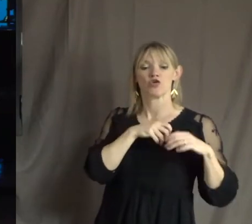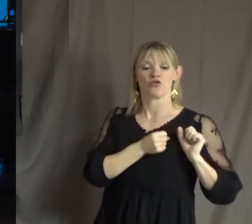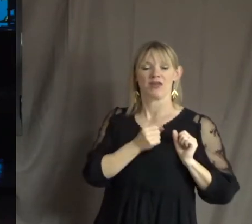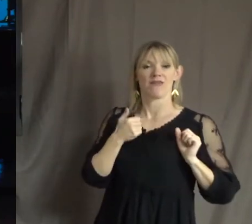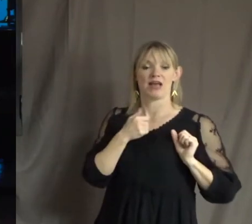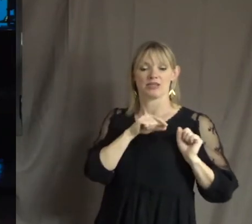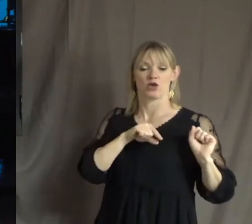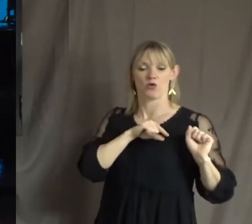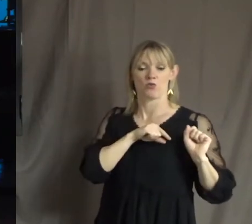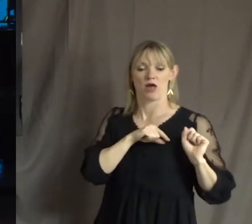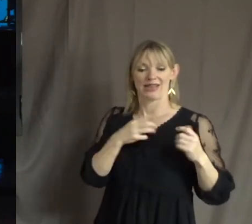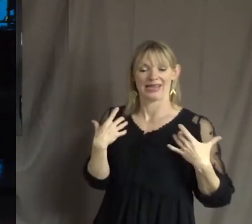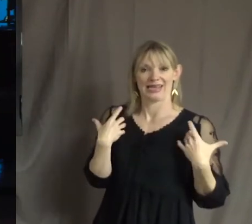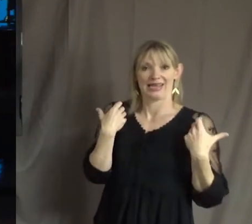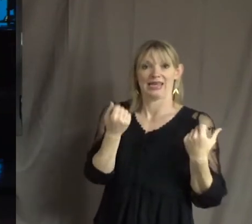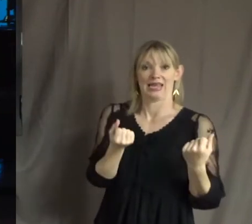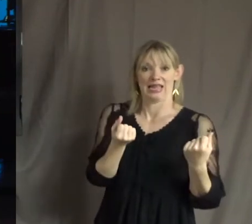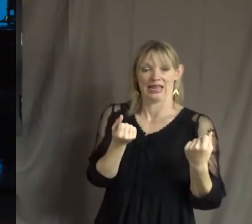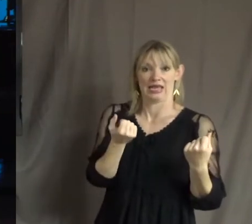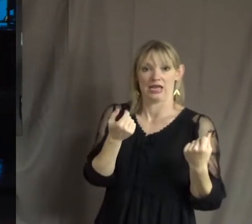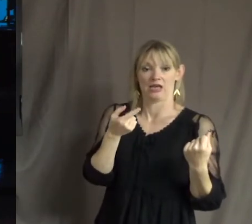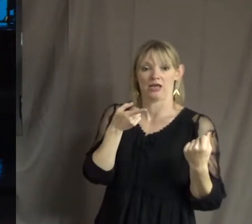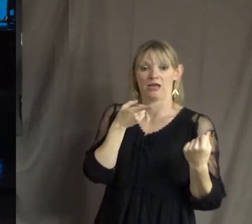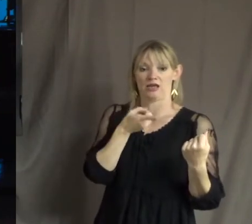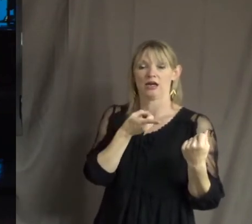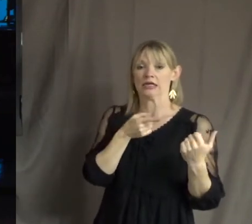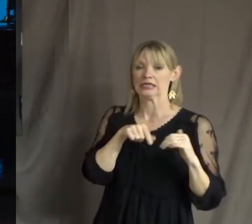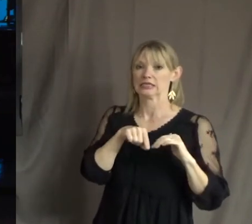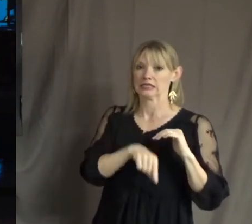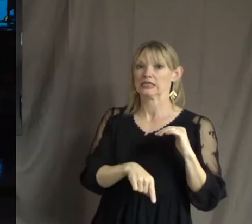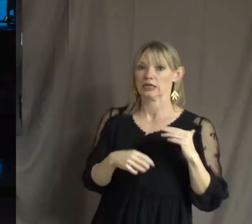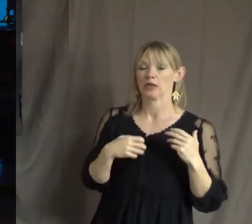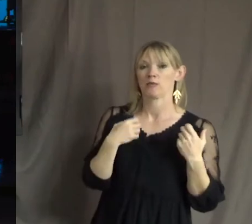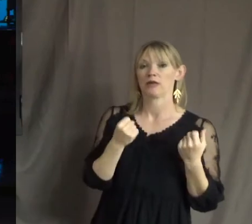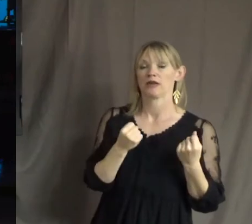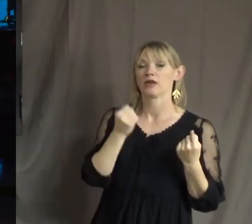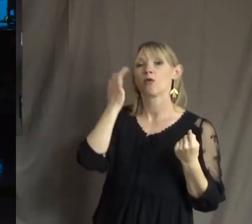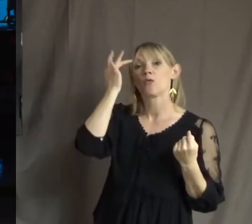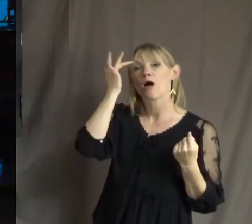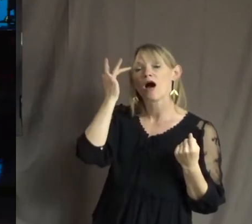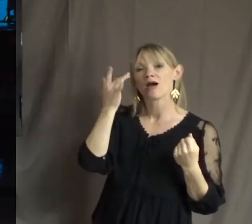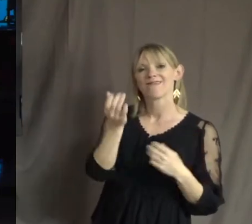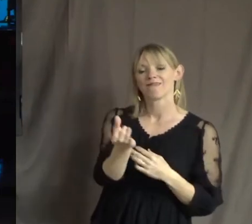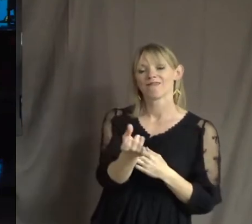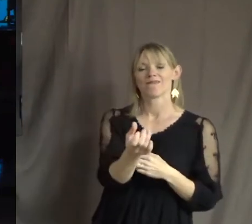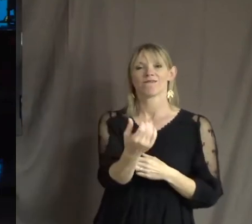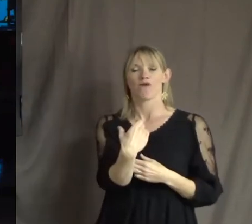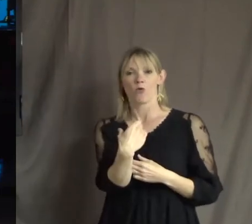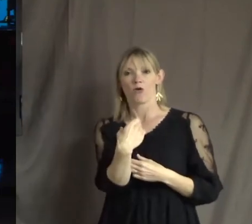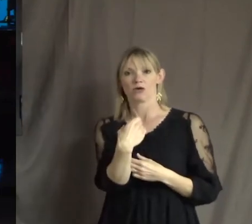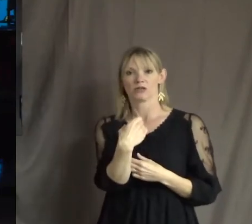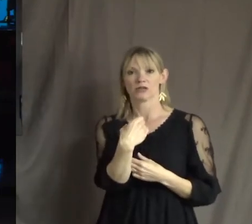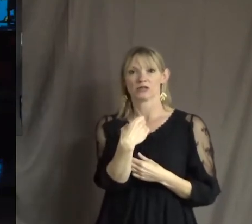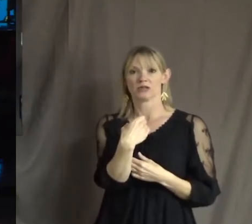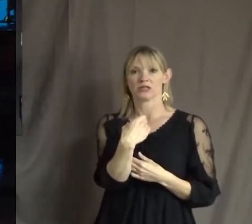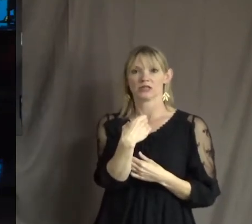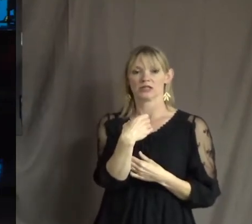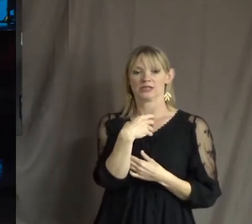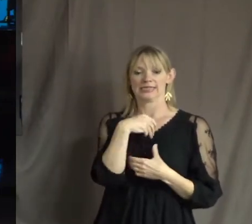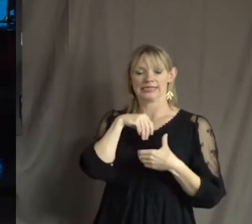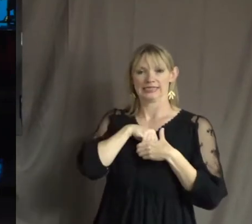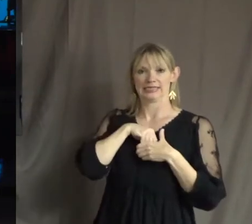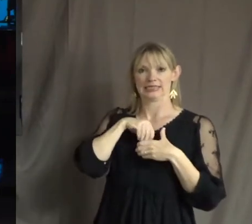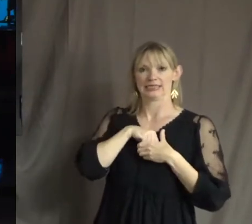healing in it that is very deep, because we are forced to a depth within ourselves